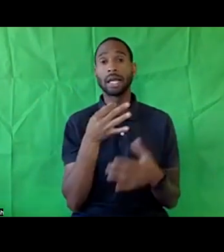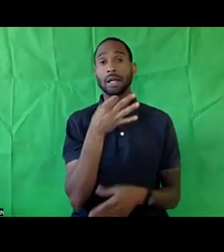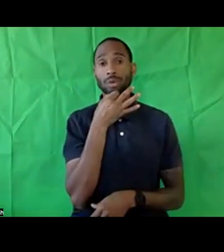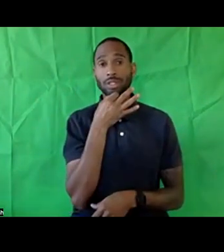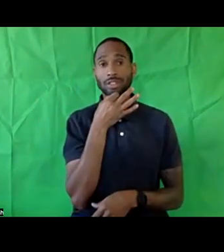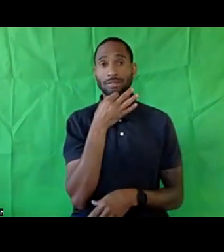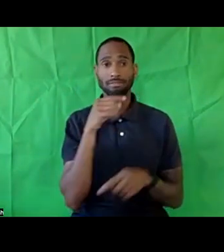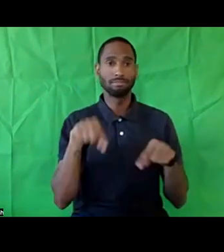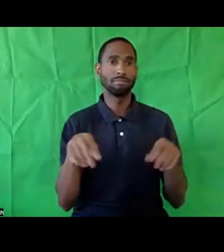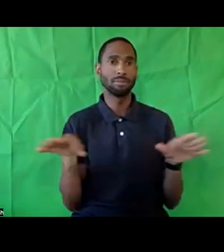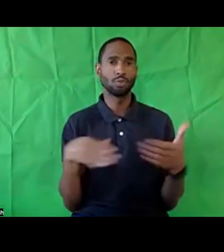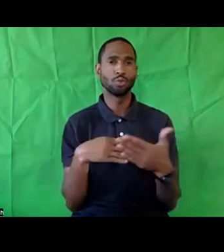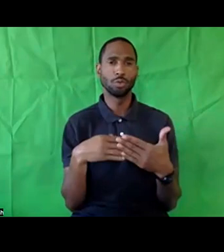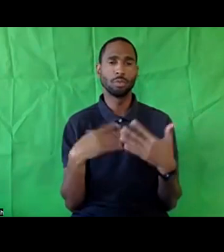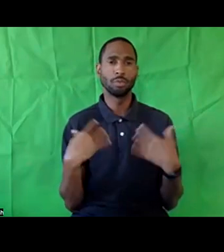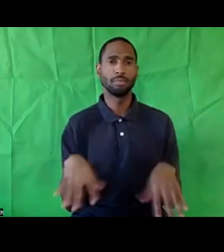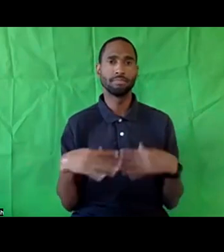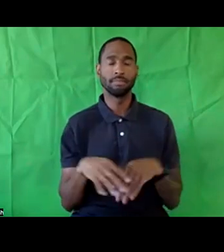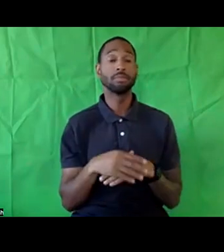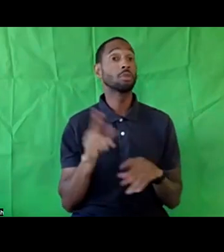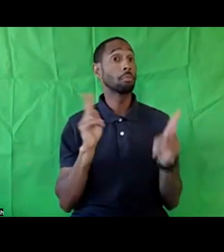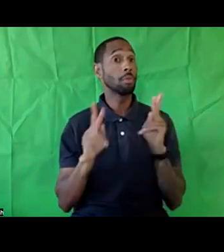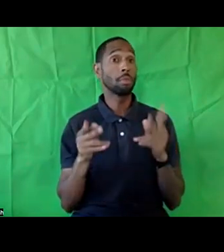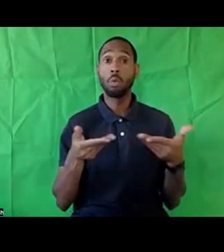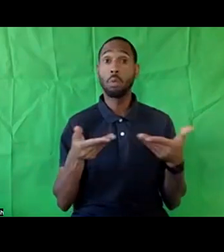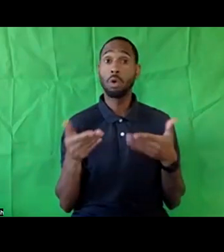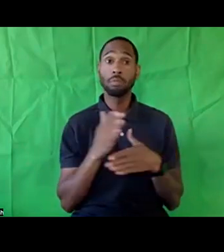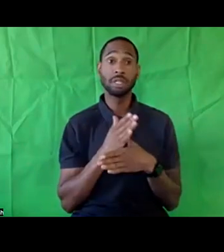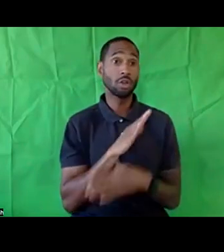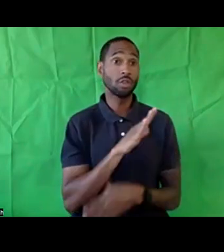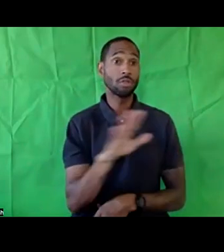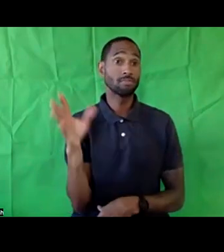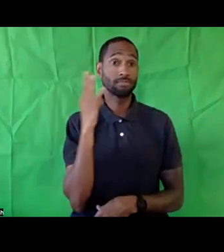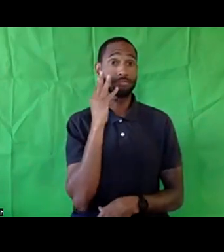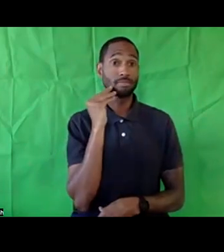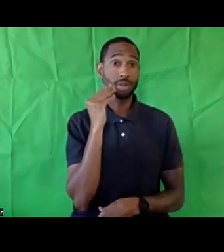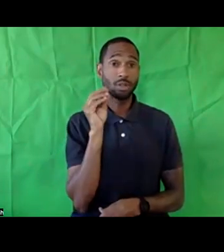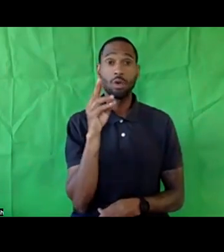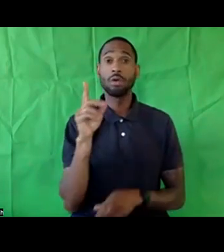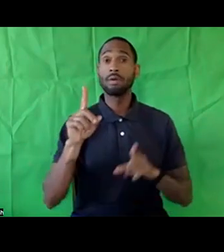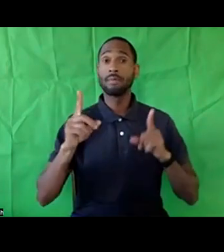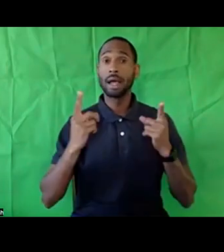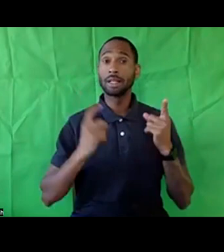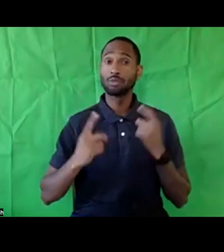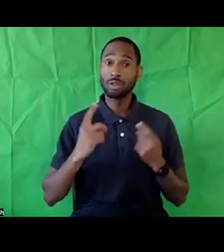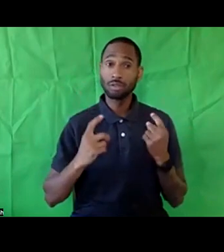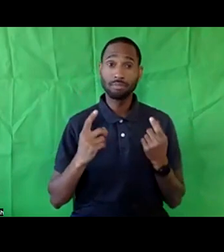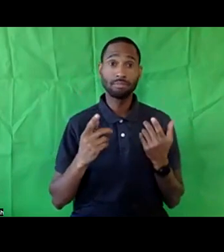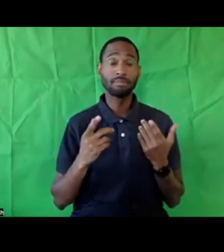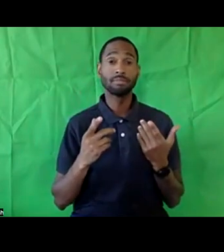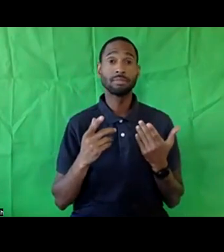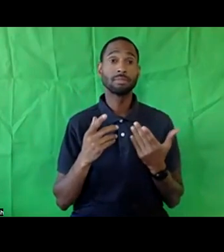that is in the room. So folks are welcome to share their experiences or ask questions.